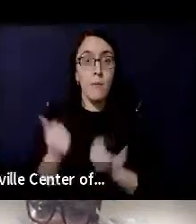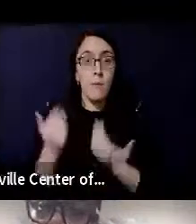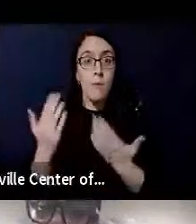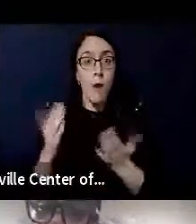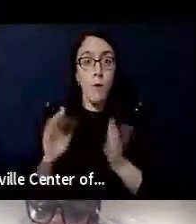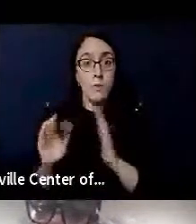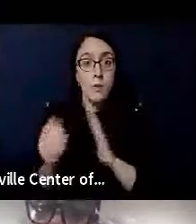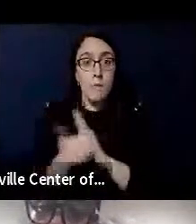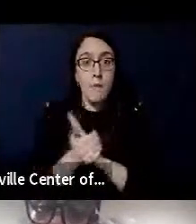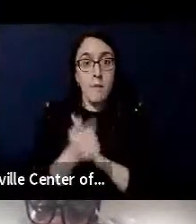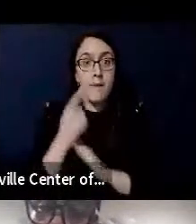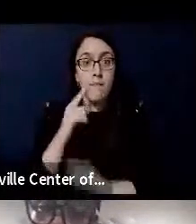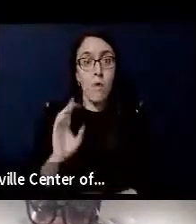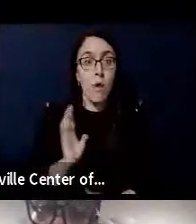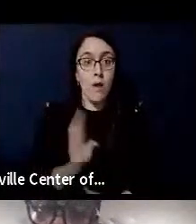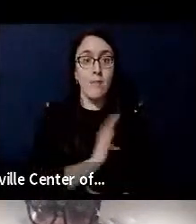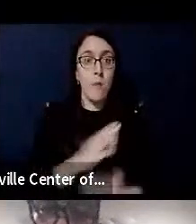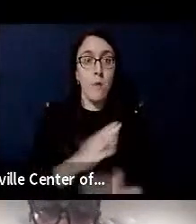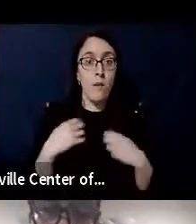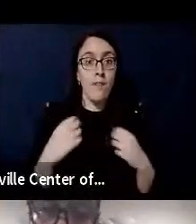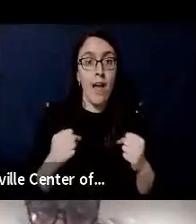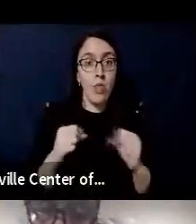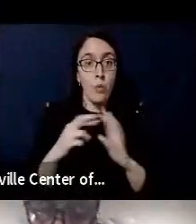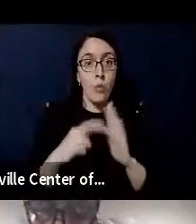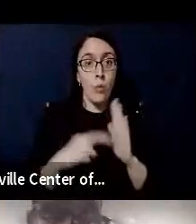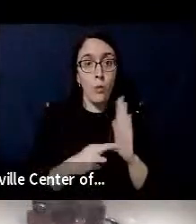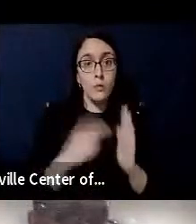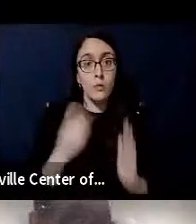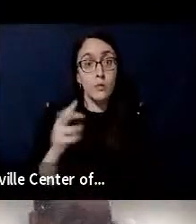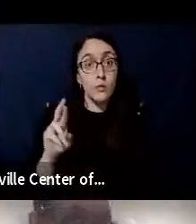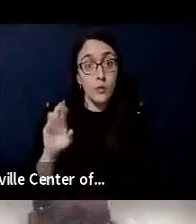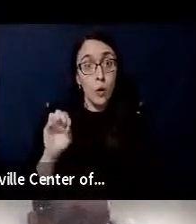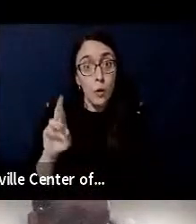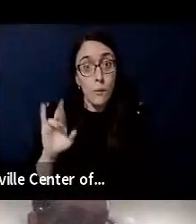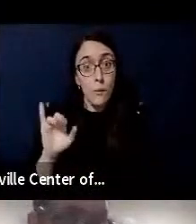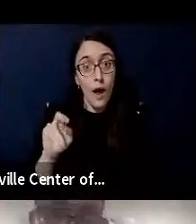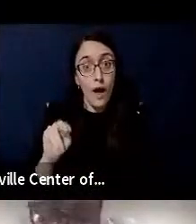Board of Health rules. Dr. O'Brien, you have the floor.